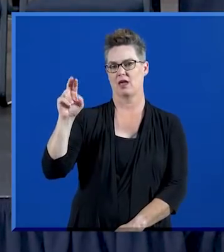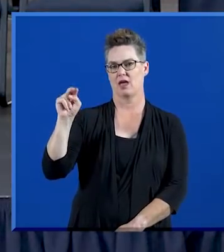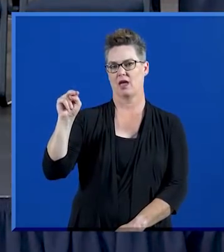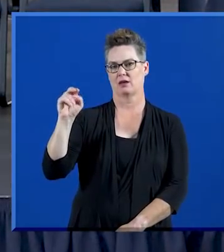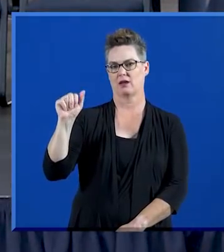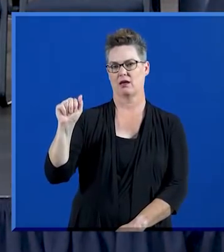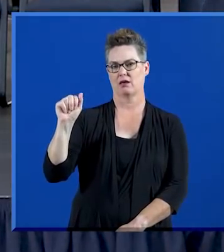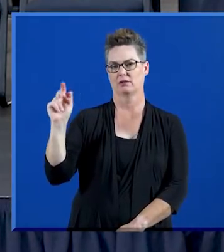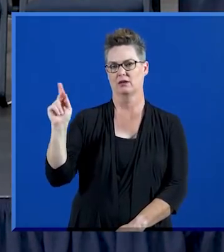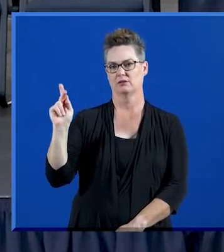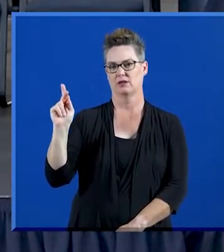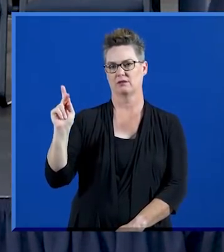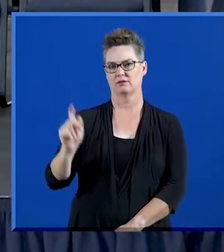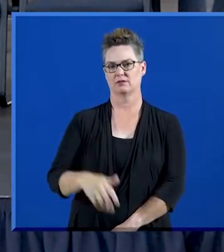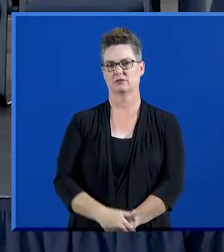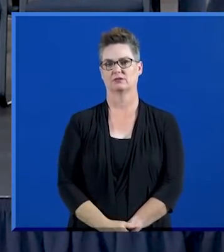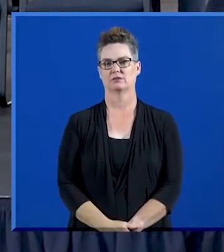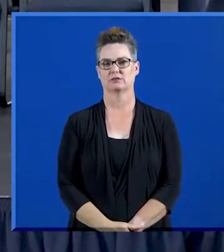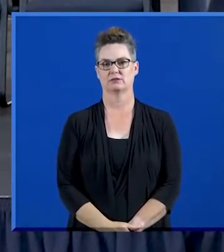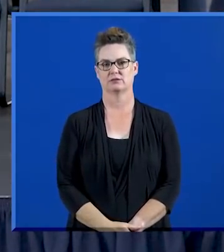Anna Kazakevich.